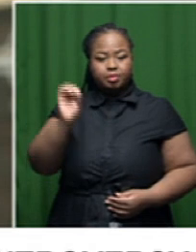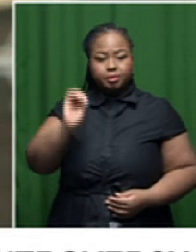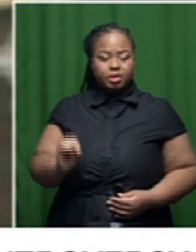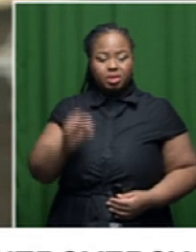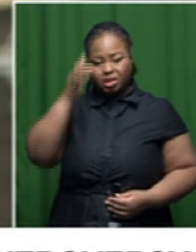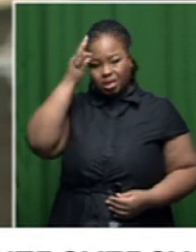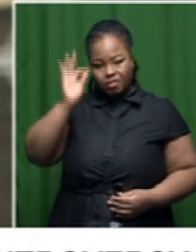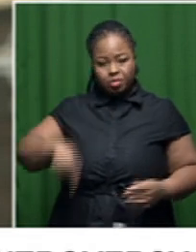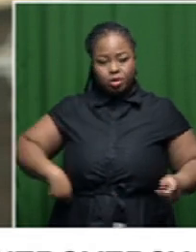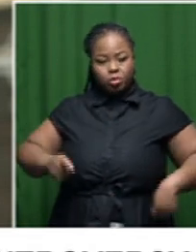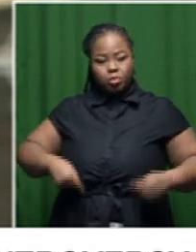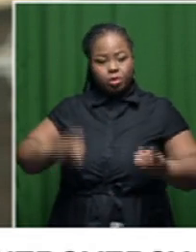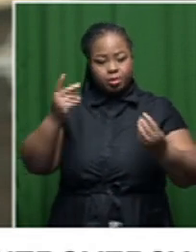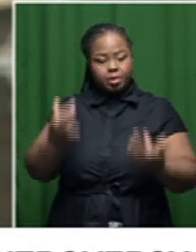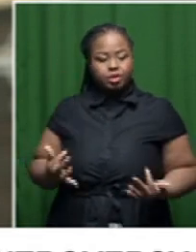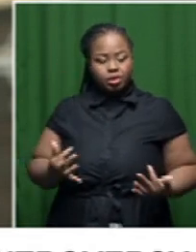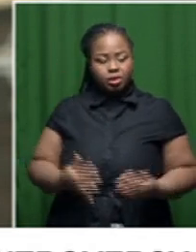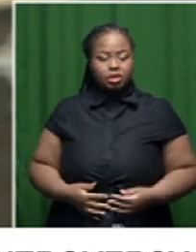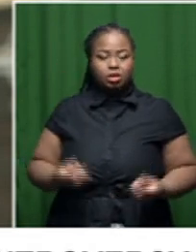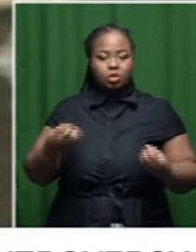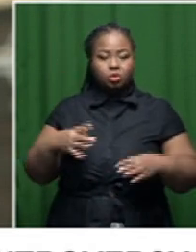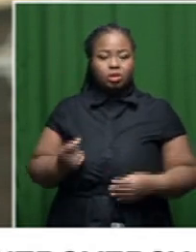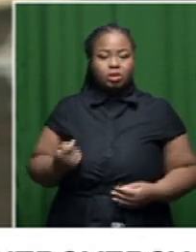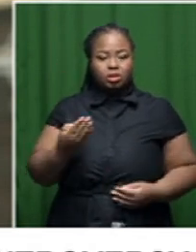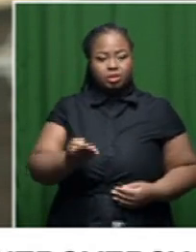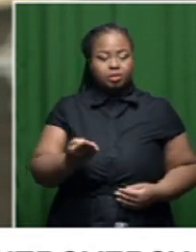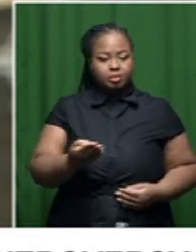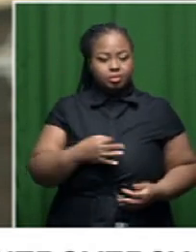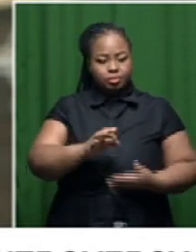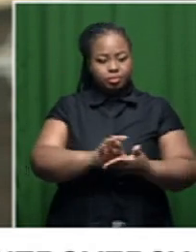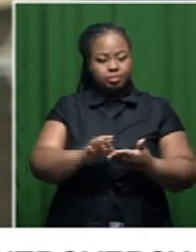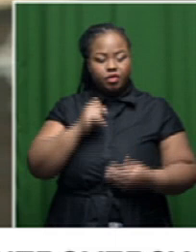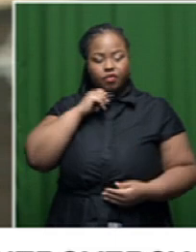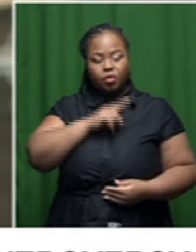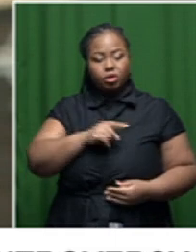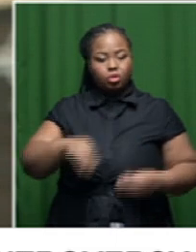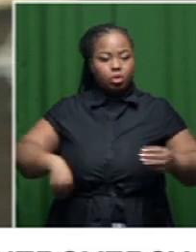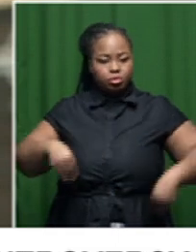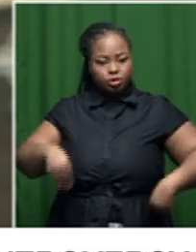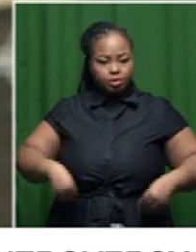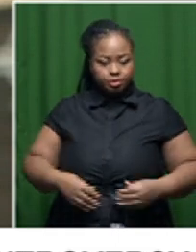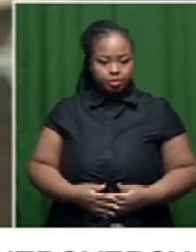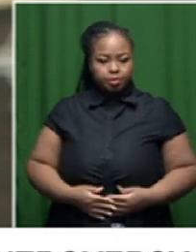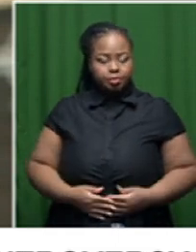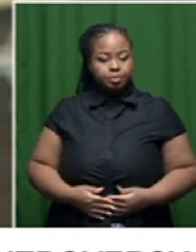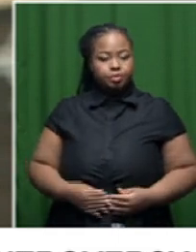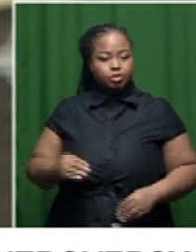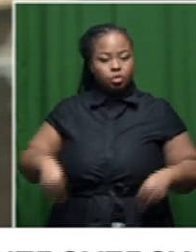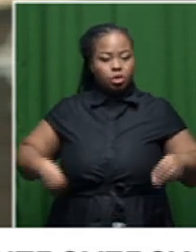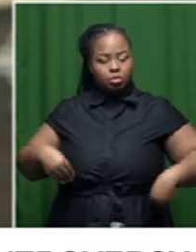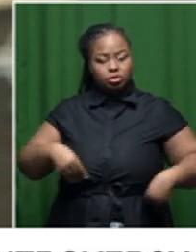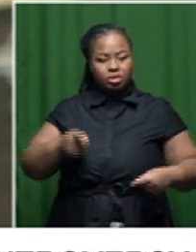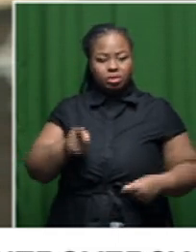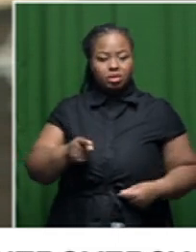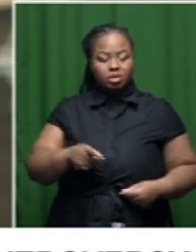of the government's procurement budget is lost to tender and contracting fraud and corruption. Corruption